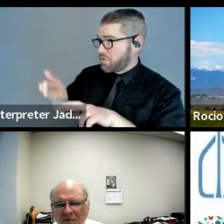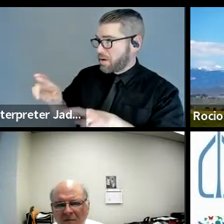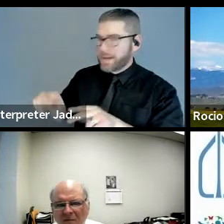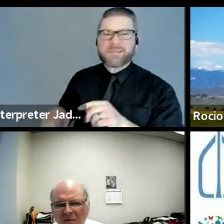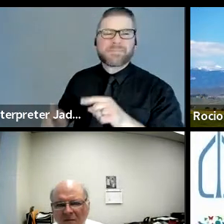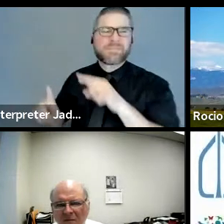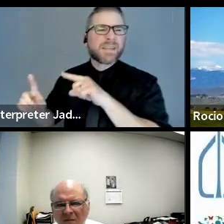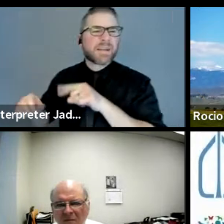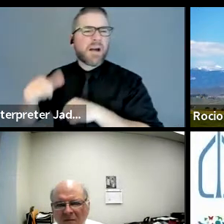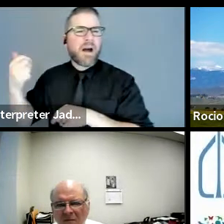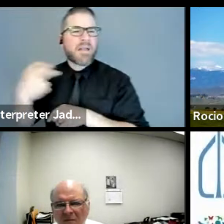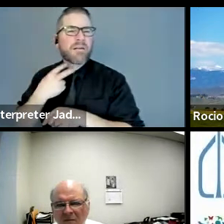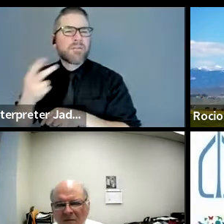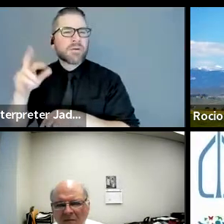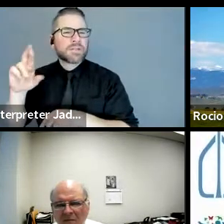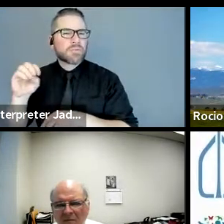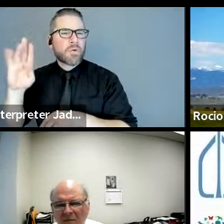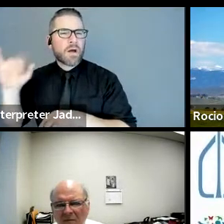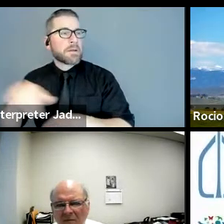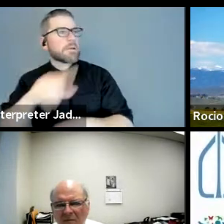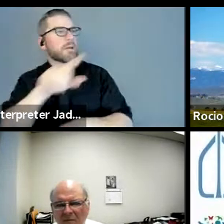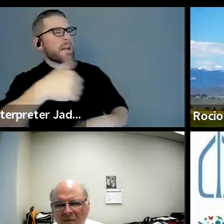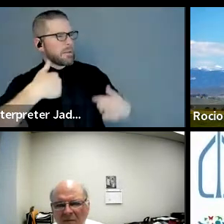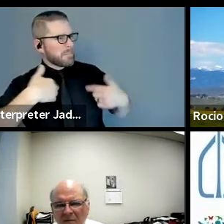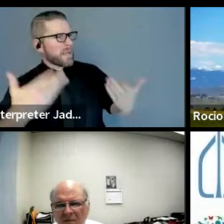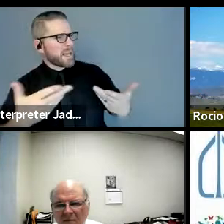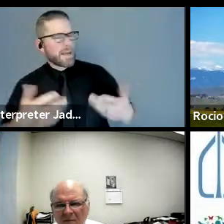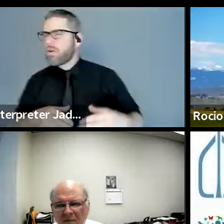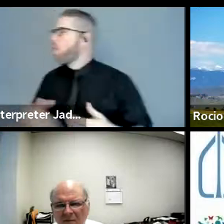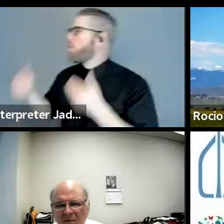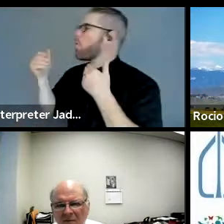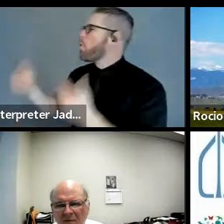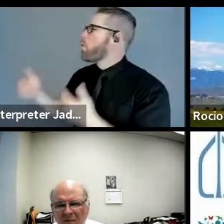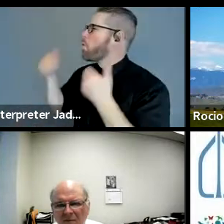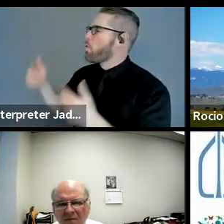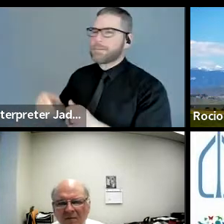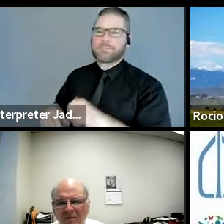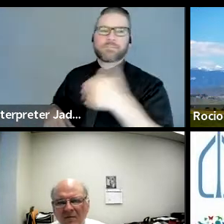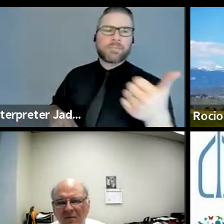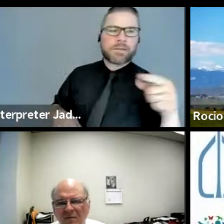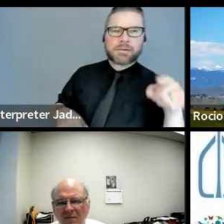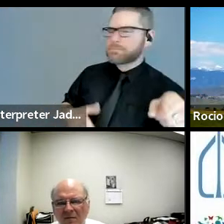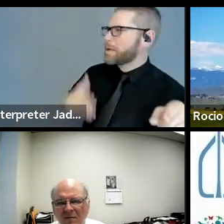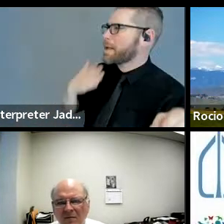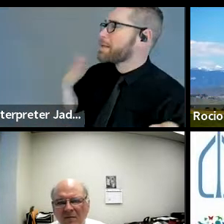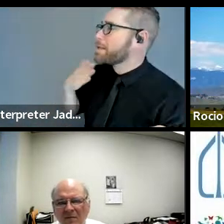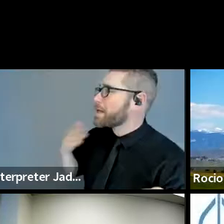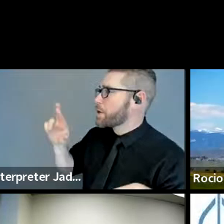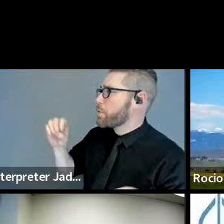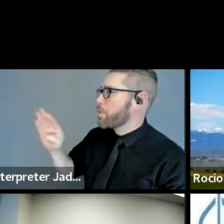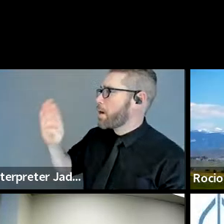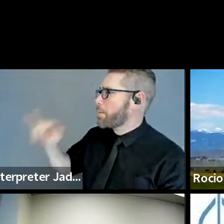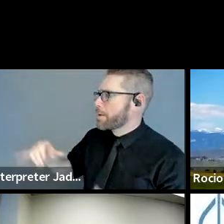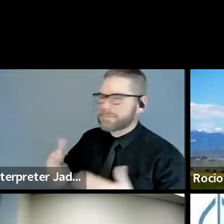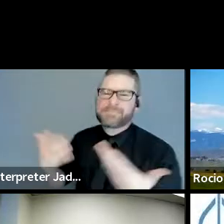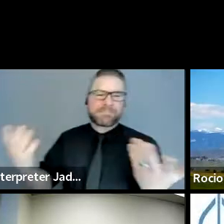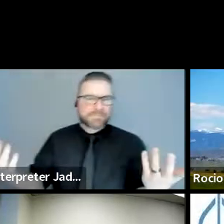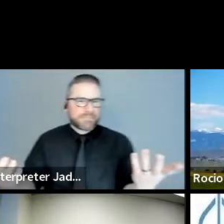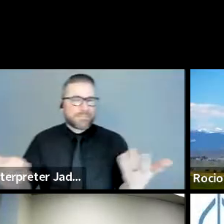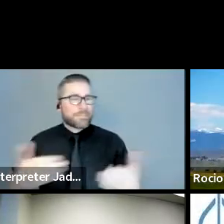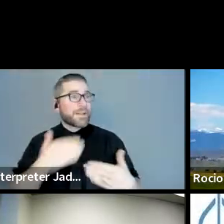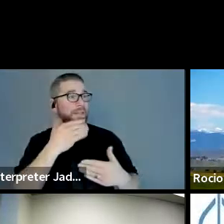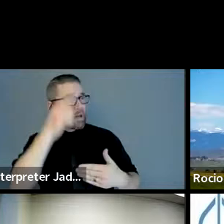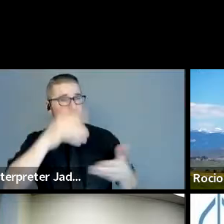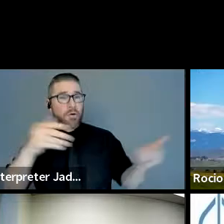I'm on. All right, Robbie, go for it. Okay, Thanks, very Robbie. good. Very good. Thanks for the introduction